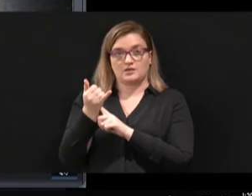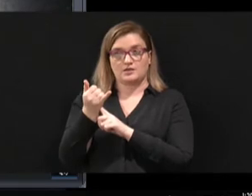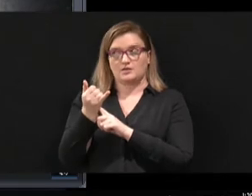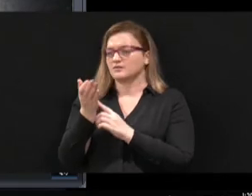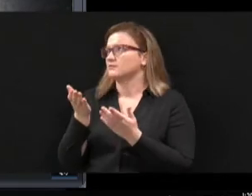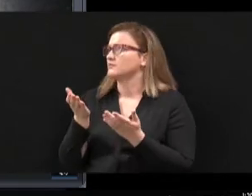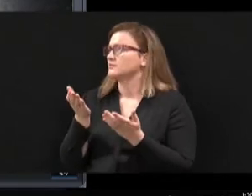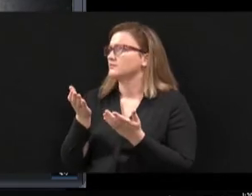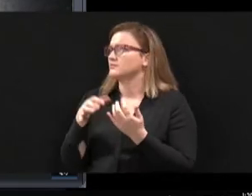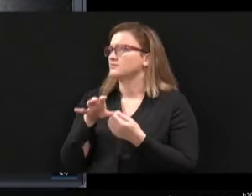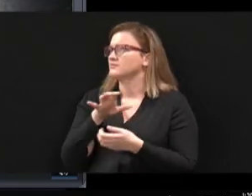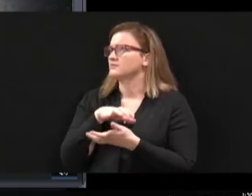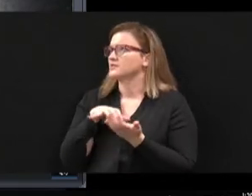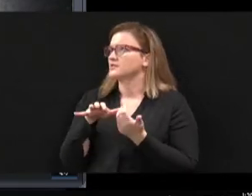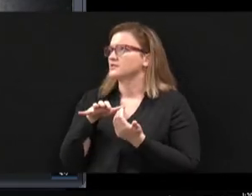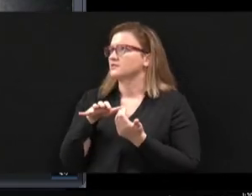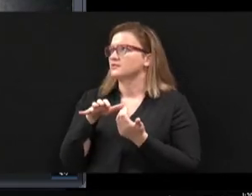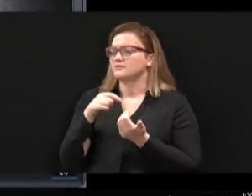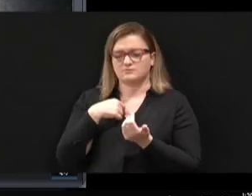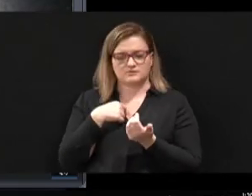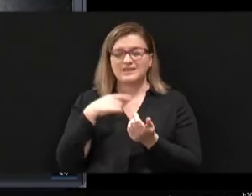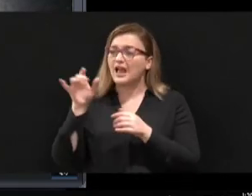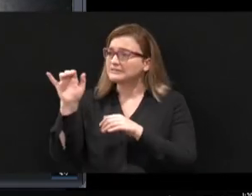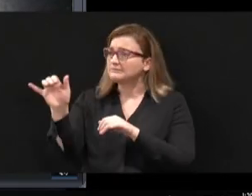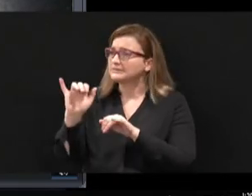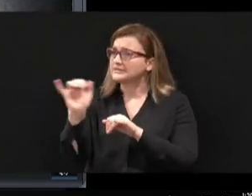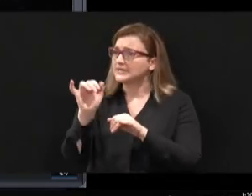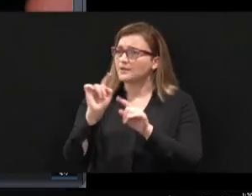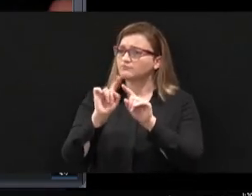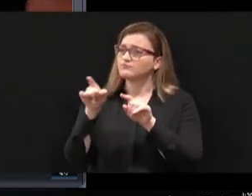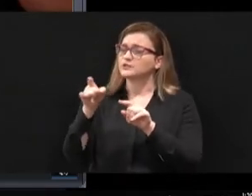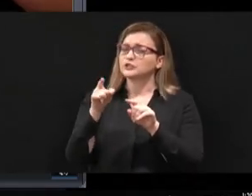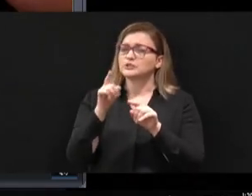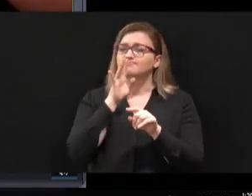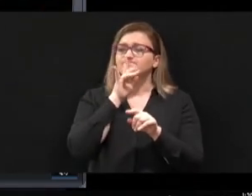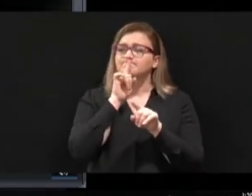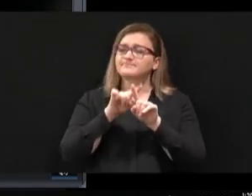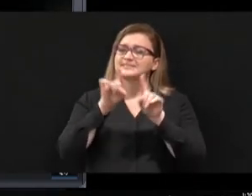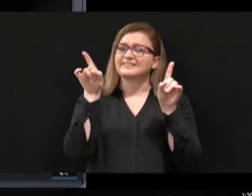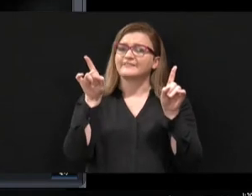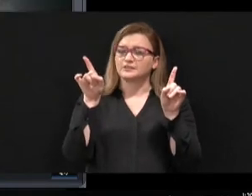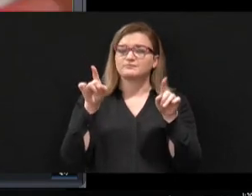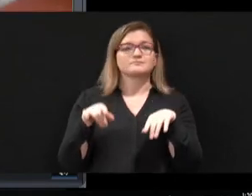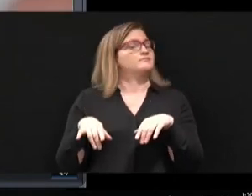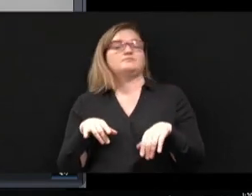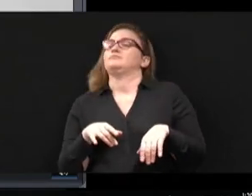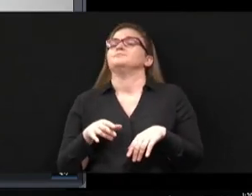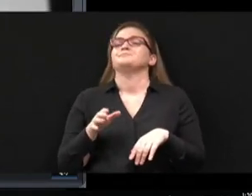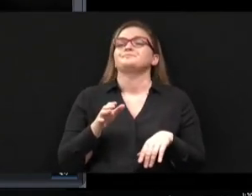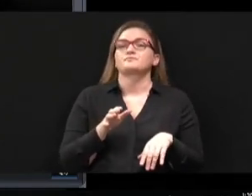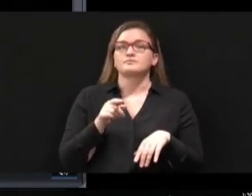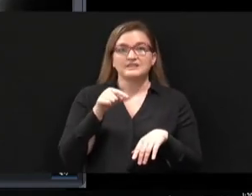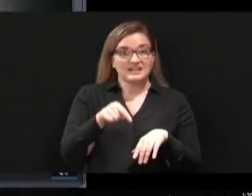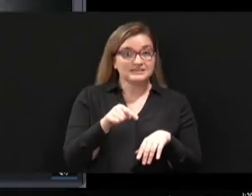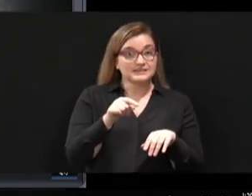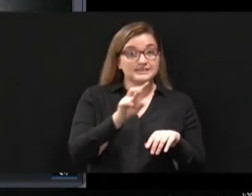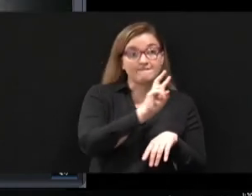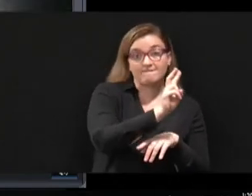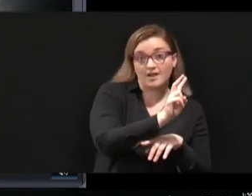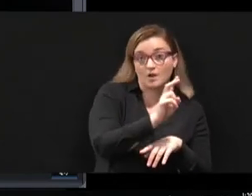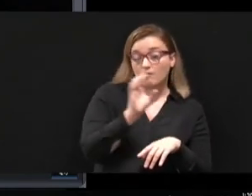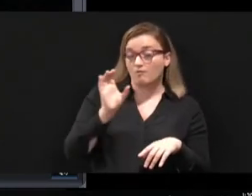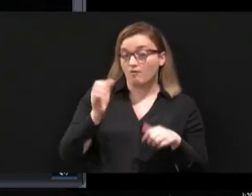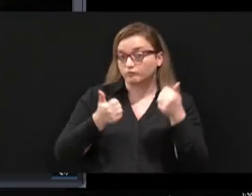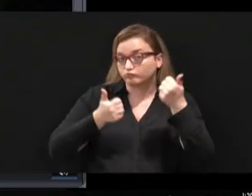You pretty much said it. You just said it in a different way. J is never an English word's last letter. And then I would say, is this a consonant or a vowel?